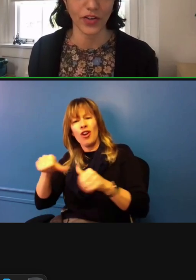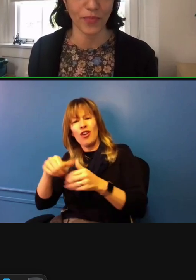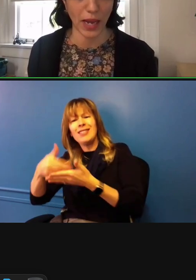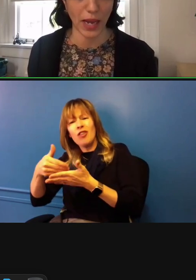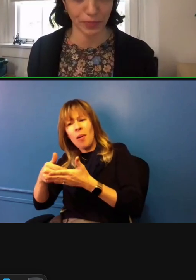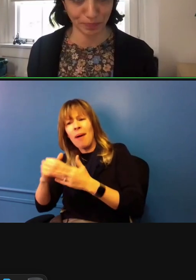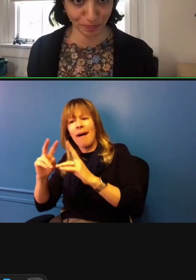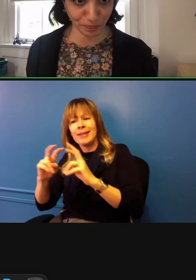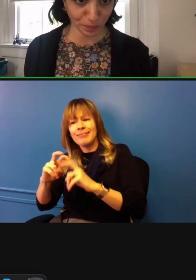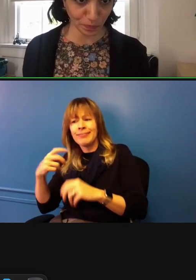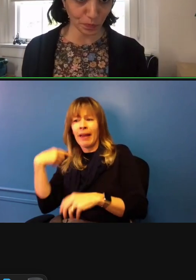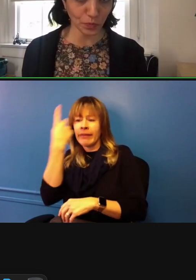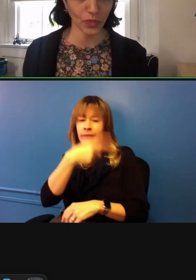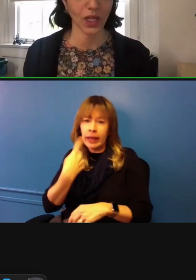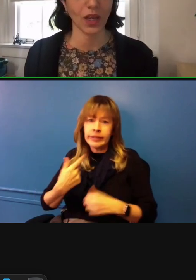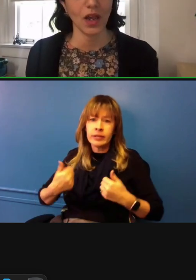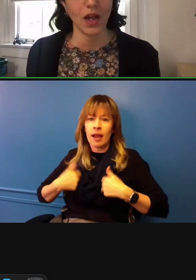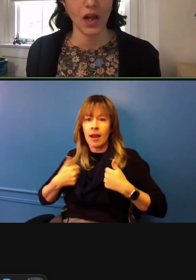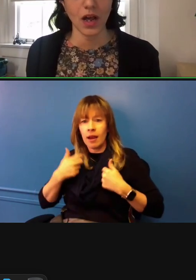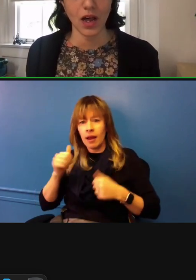motion, theory of mind.